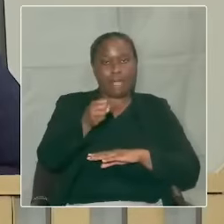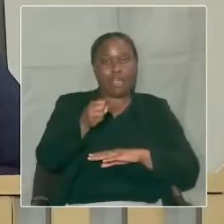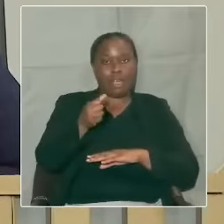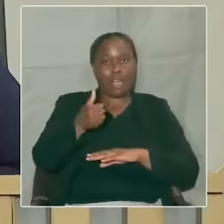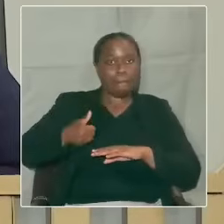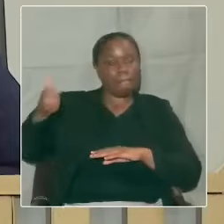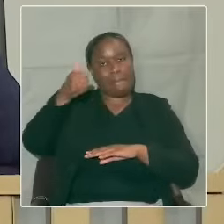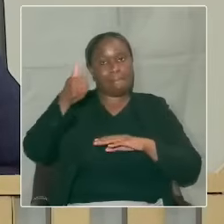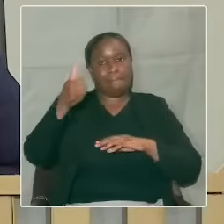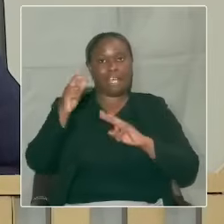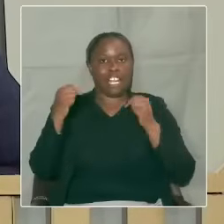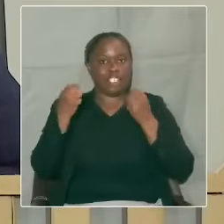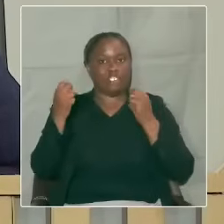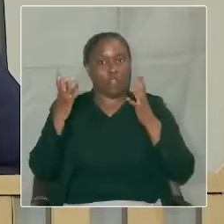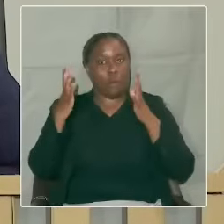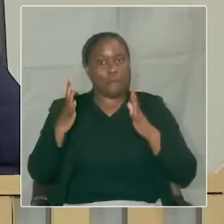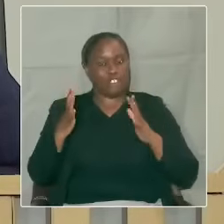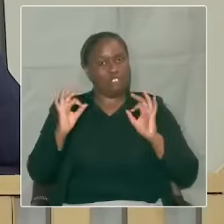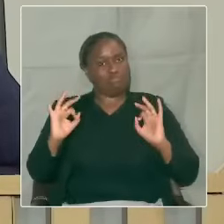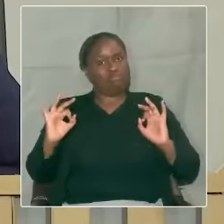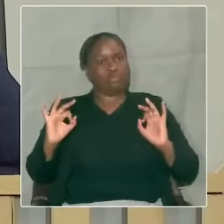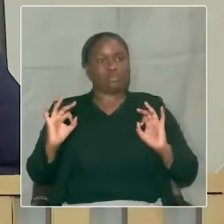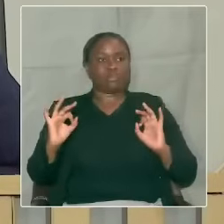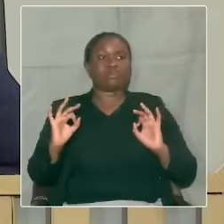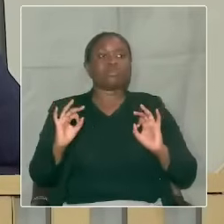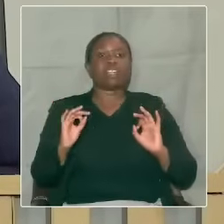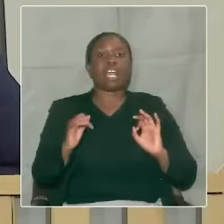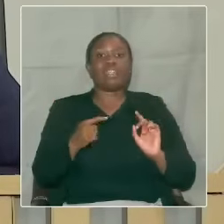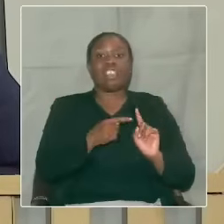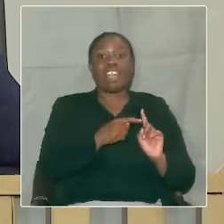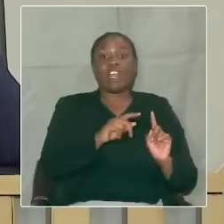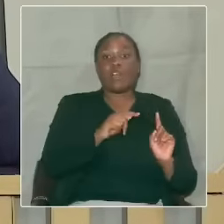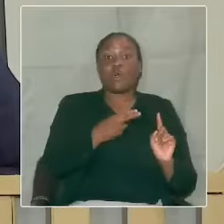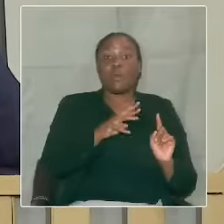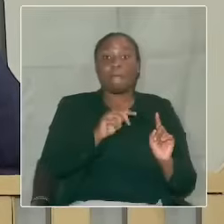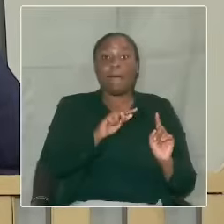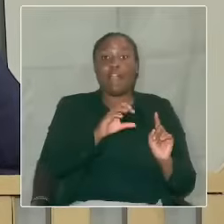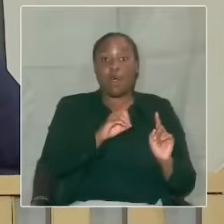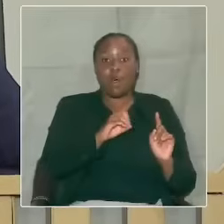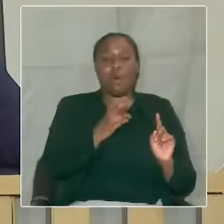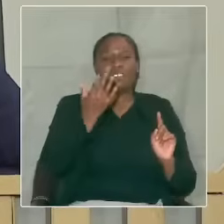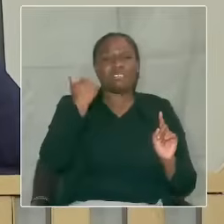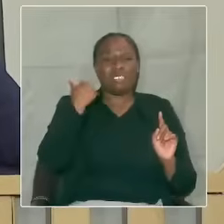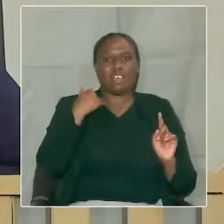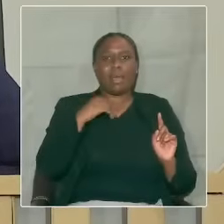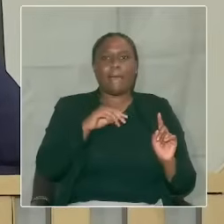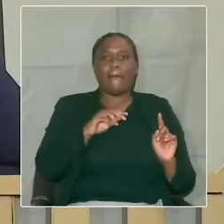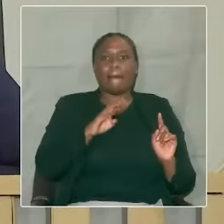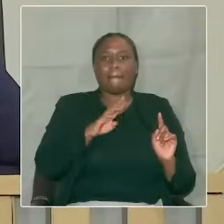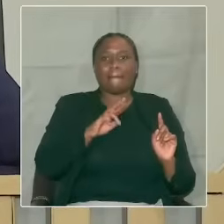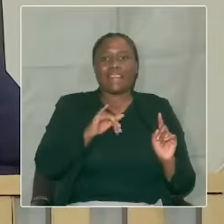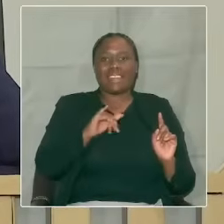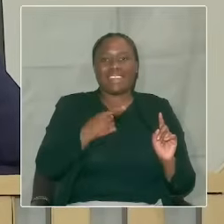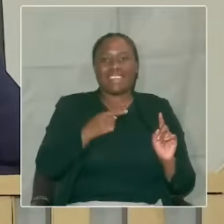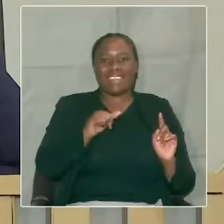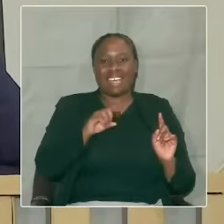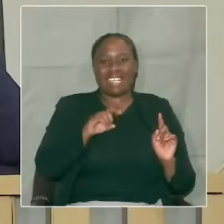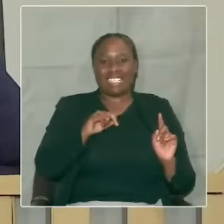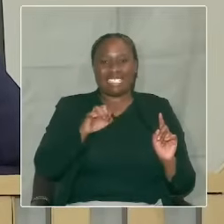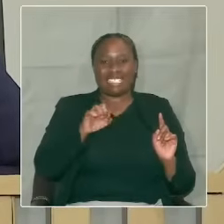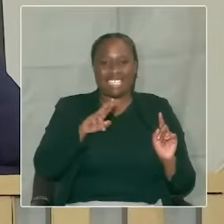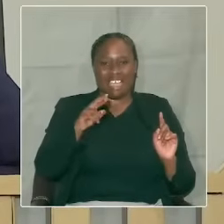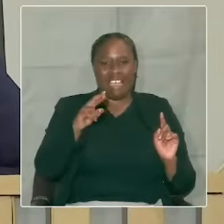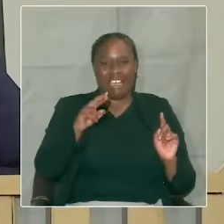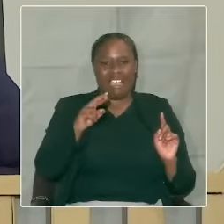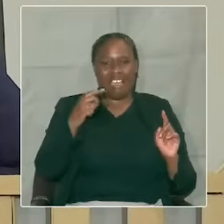and Lieutenant General Dumisani Khumalo, who was a brigadier then, was